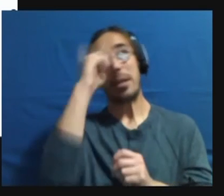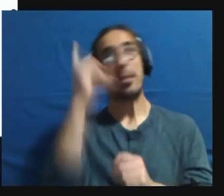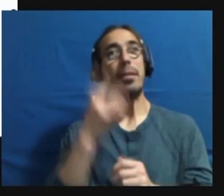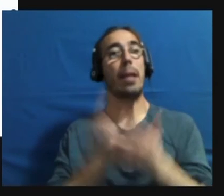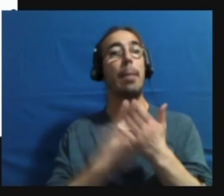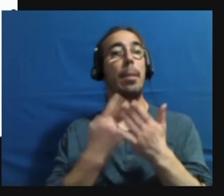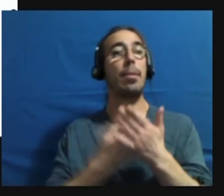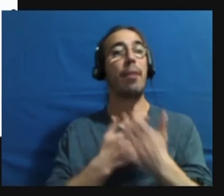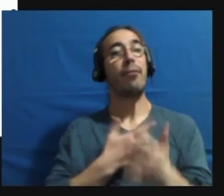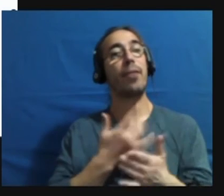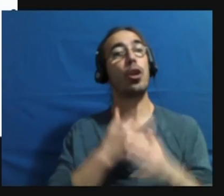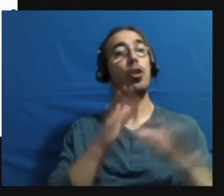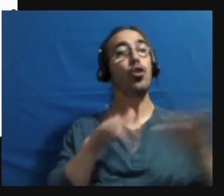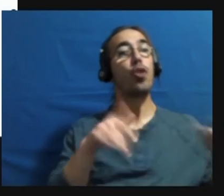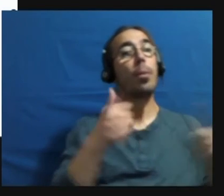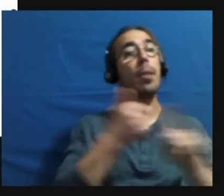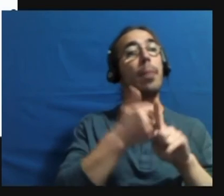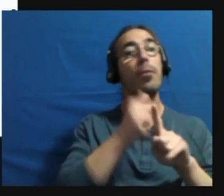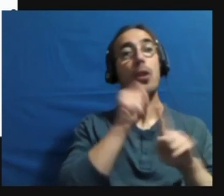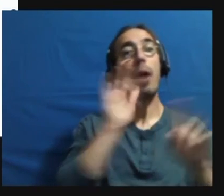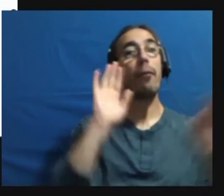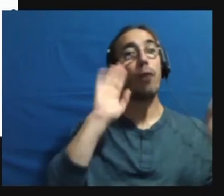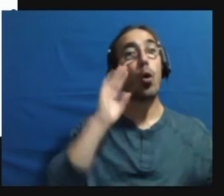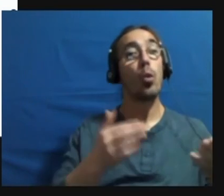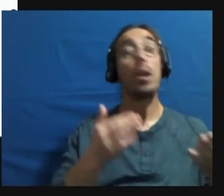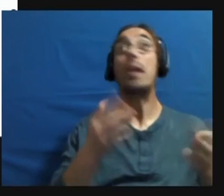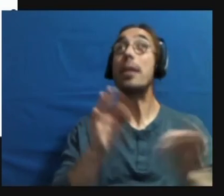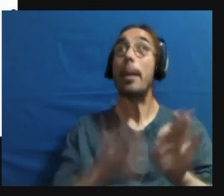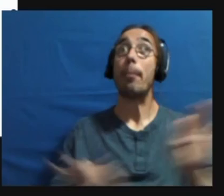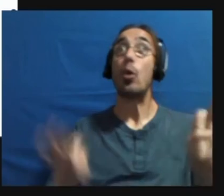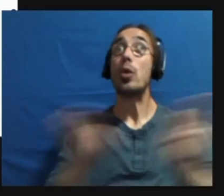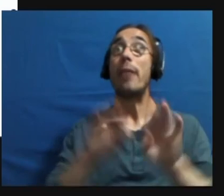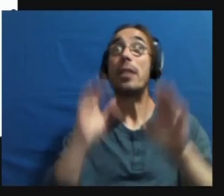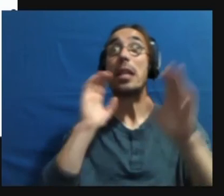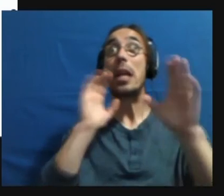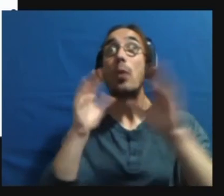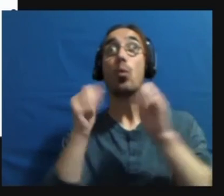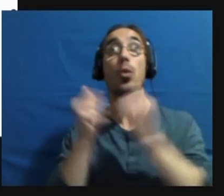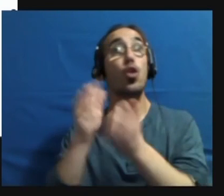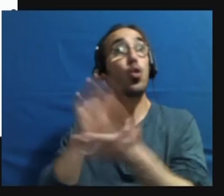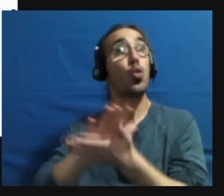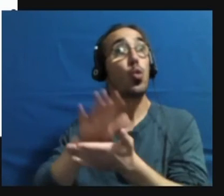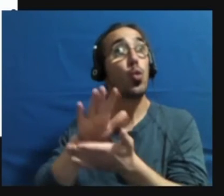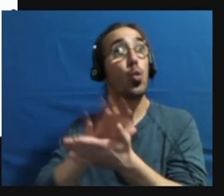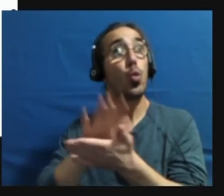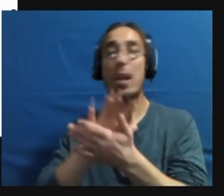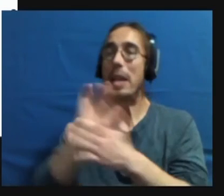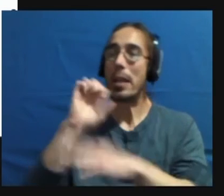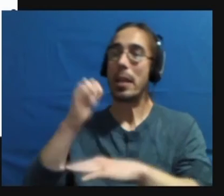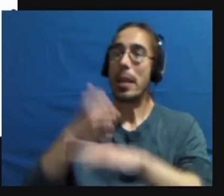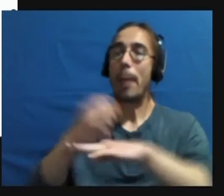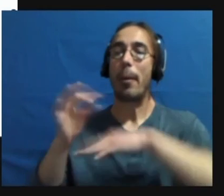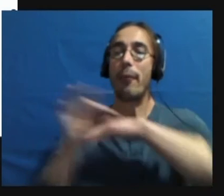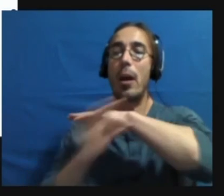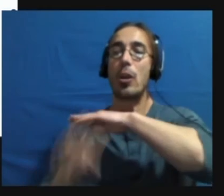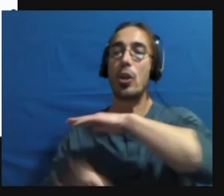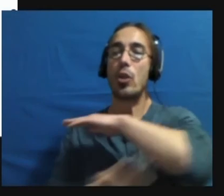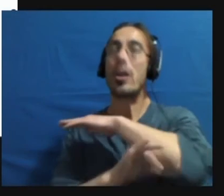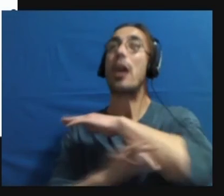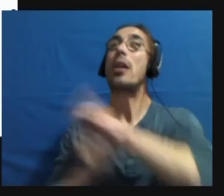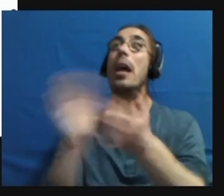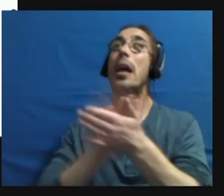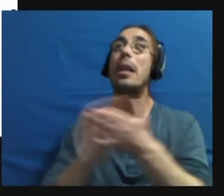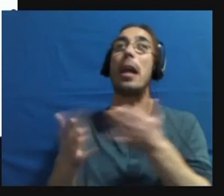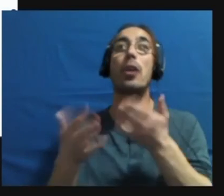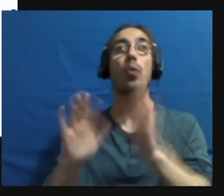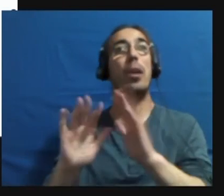Having these real conversations with the school first to set that foundation is a beautiful way to advocate for your